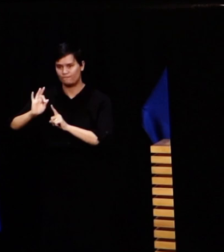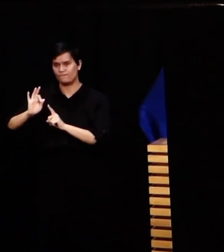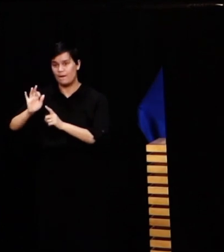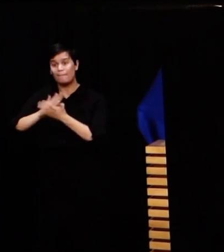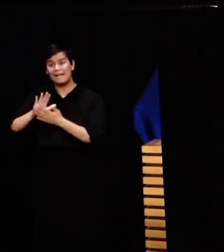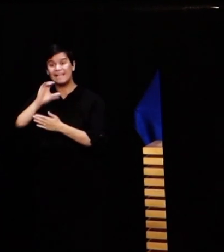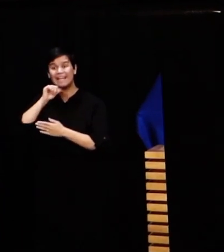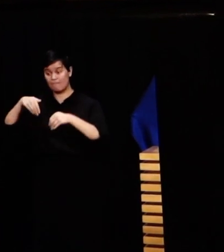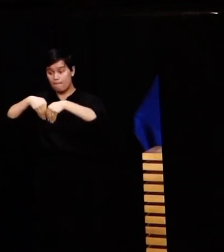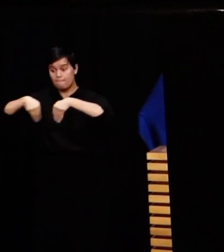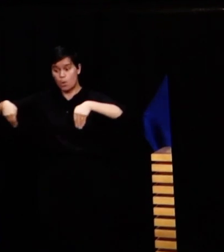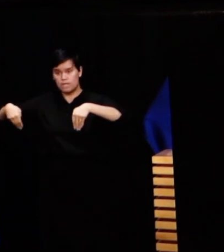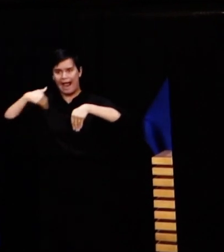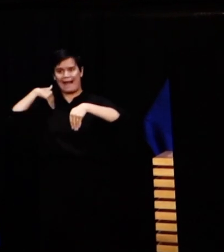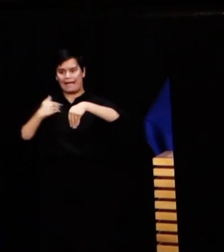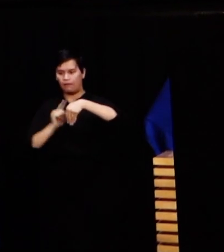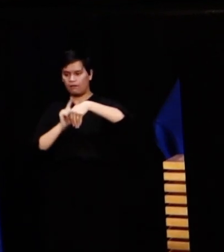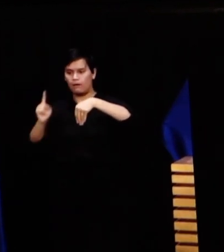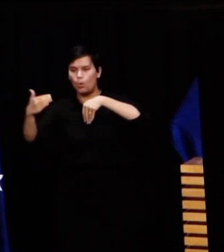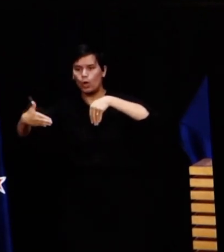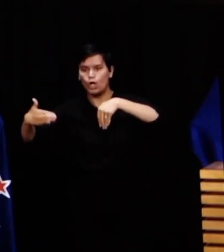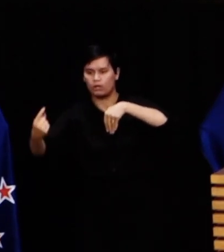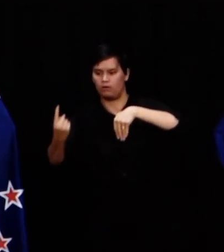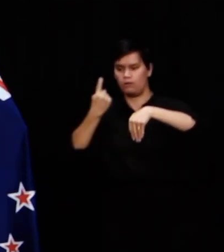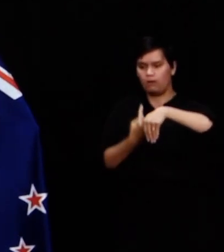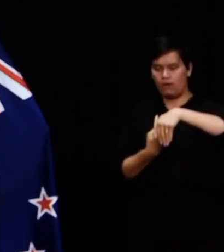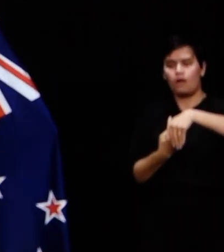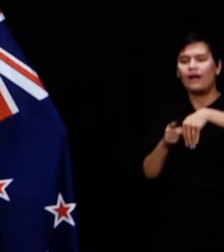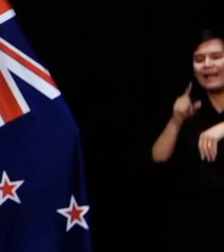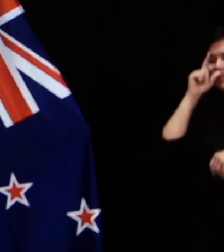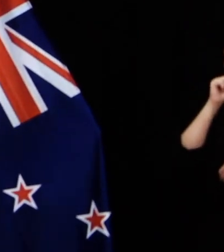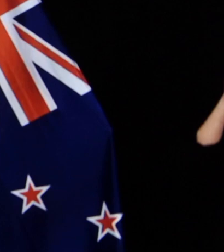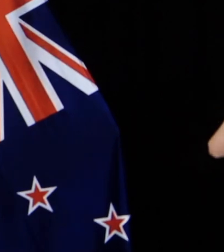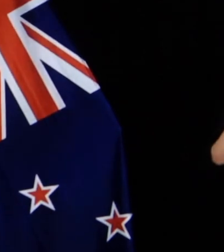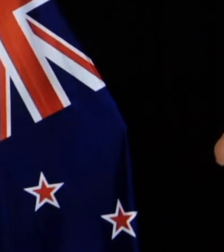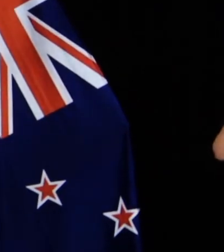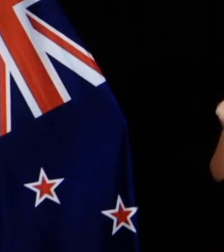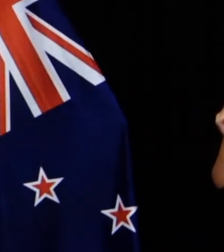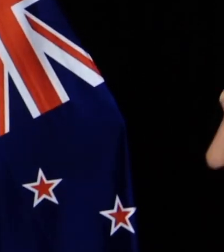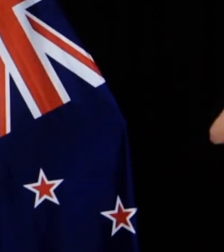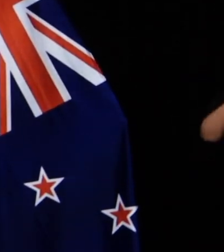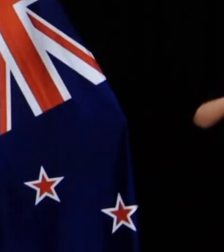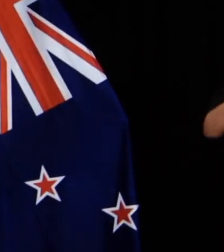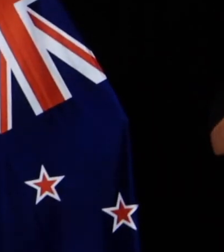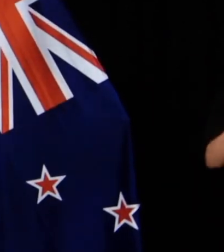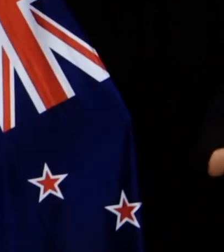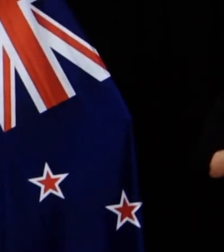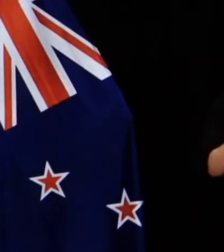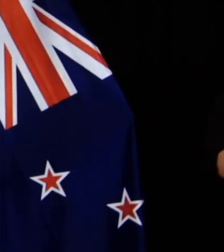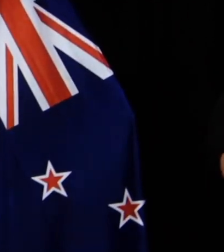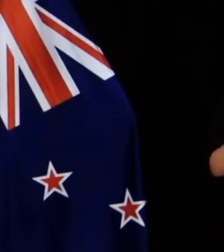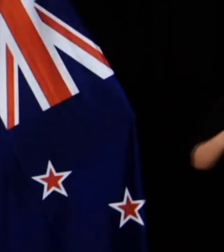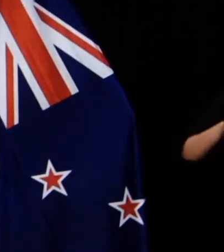need to travel through the border can go to the MV website. You'll remember we had an exemption regime, but if you can avoid that